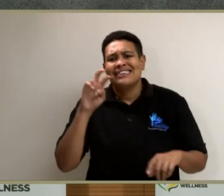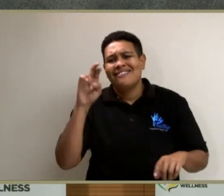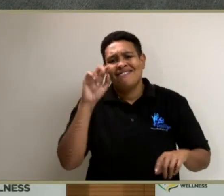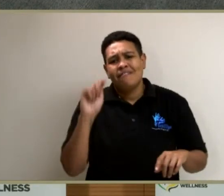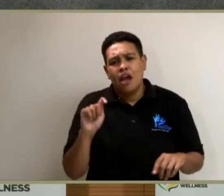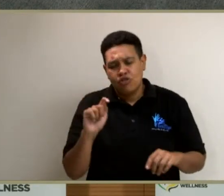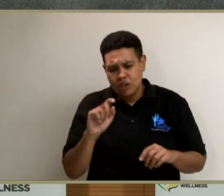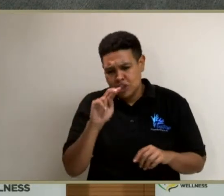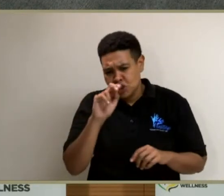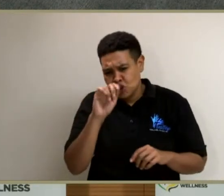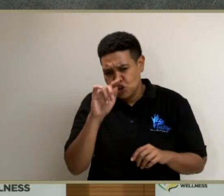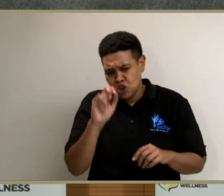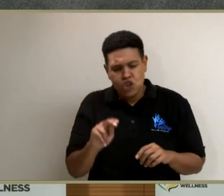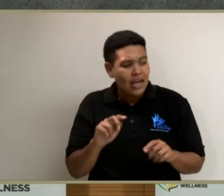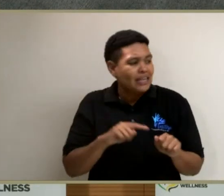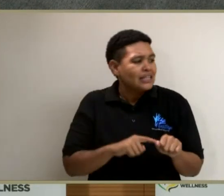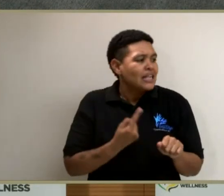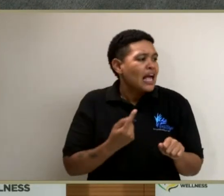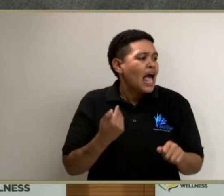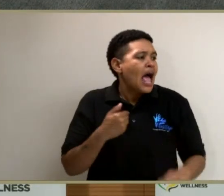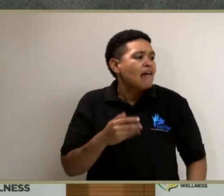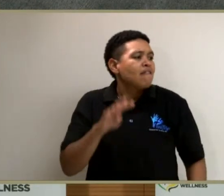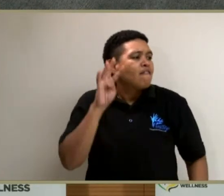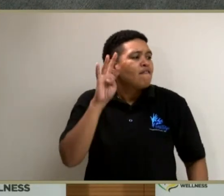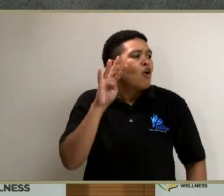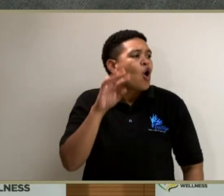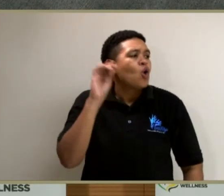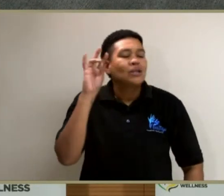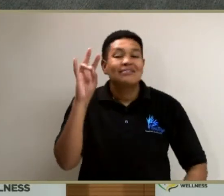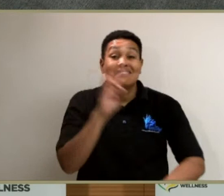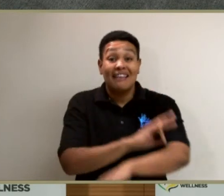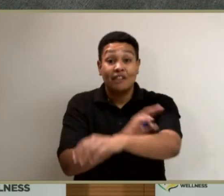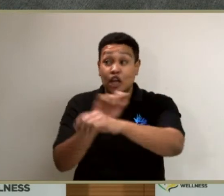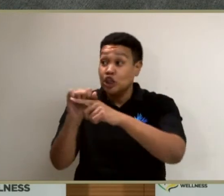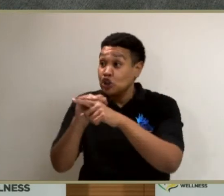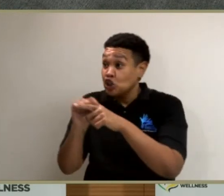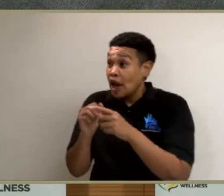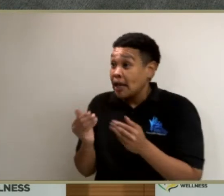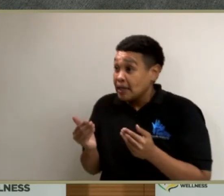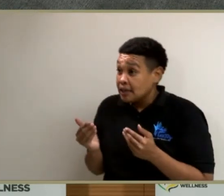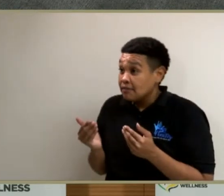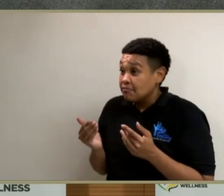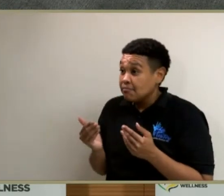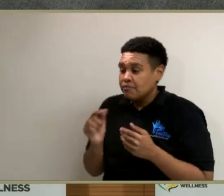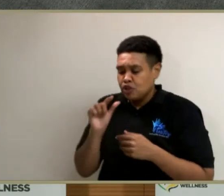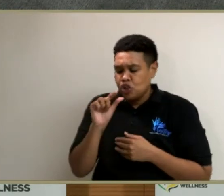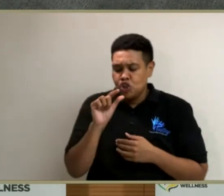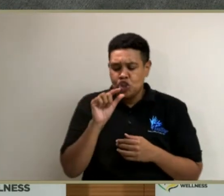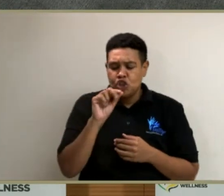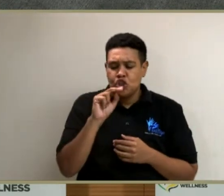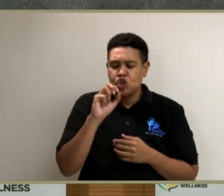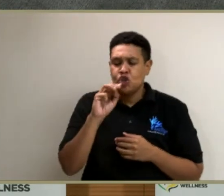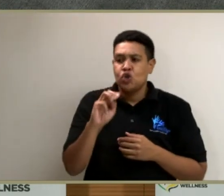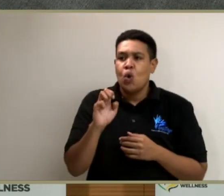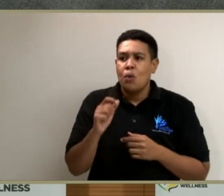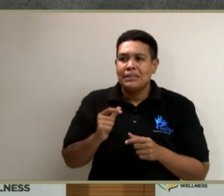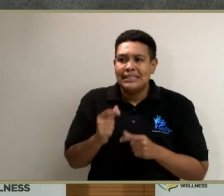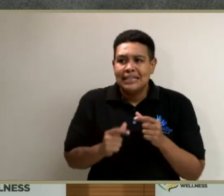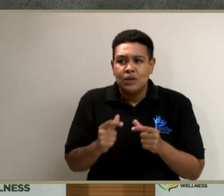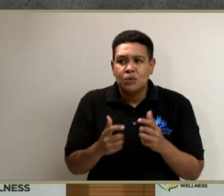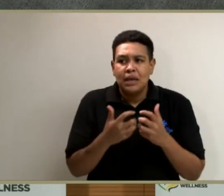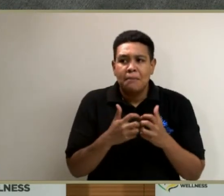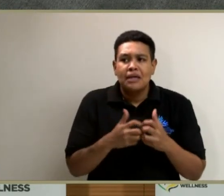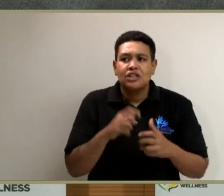started, having had 4 of a 7-day training, the genome sequencing machine.